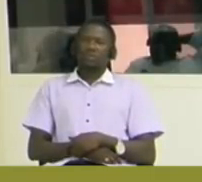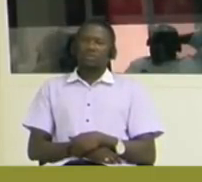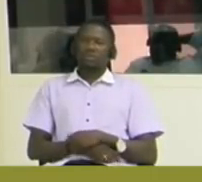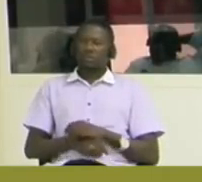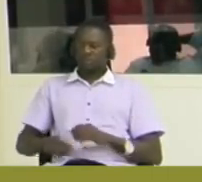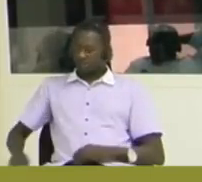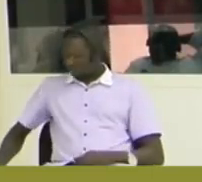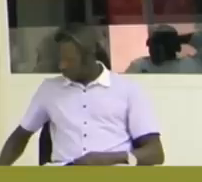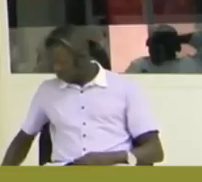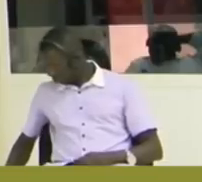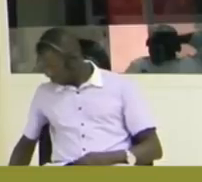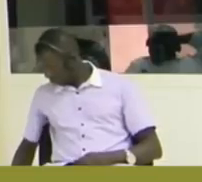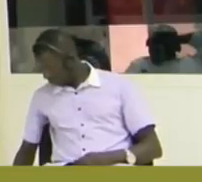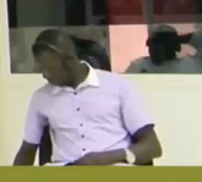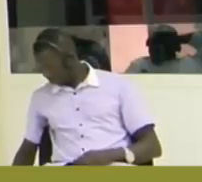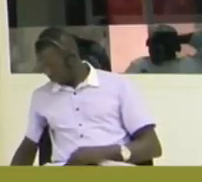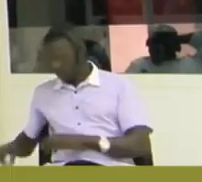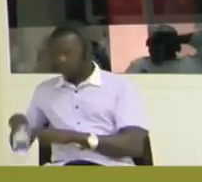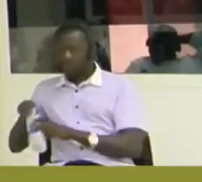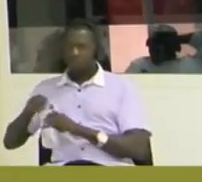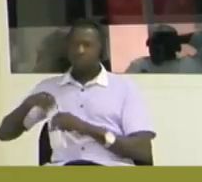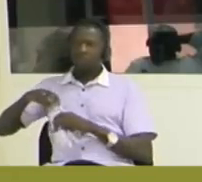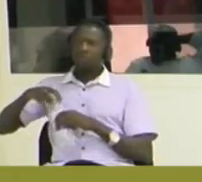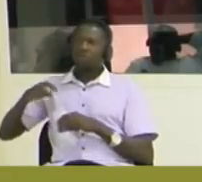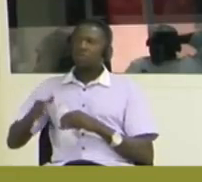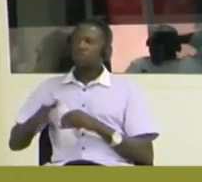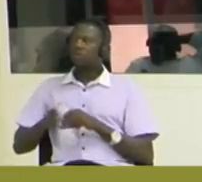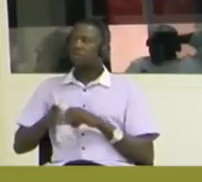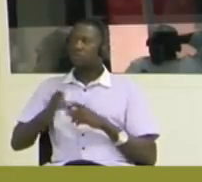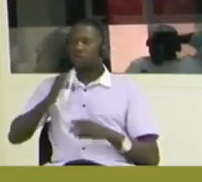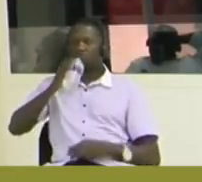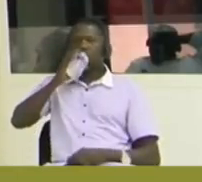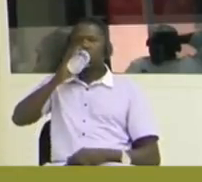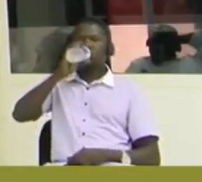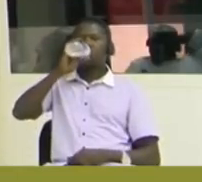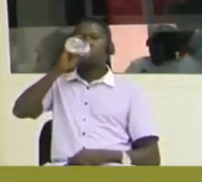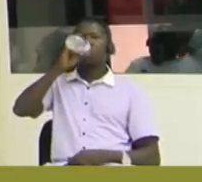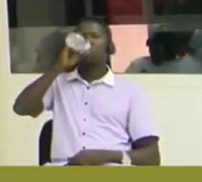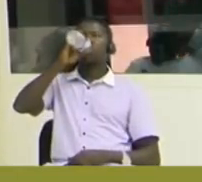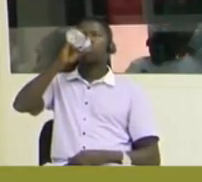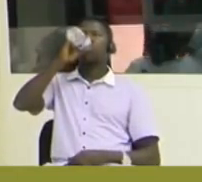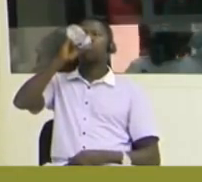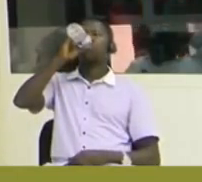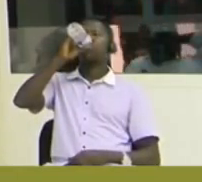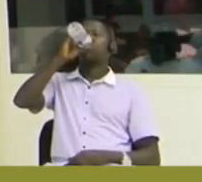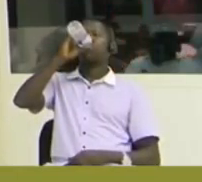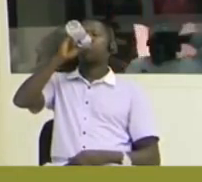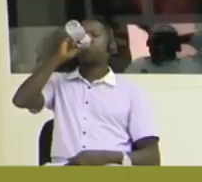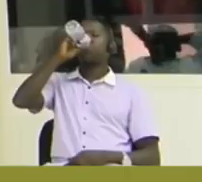supposed to go to, how do you call it again? Cape House.